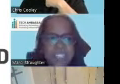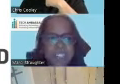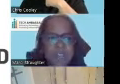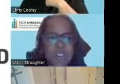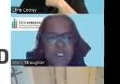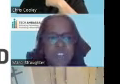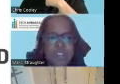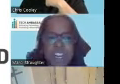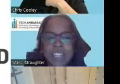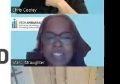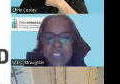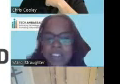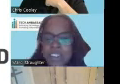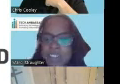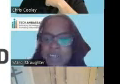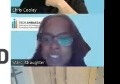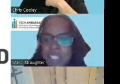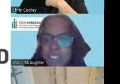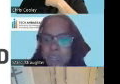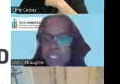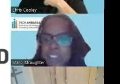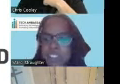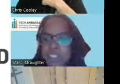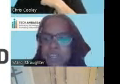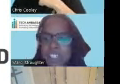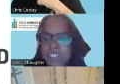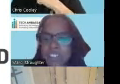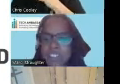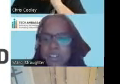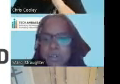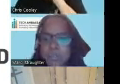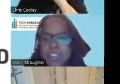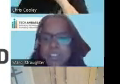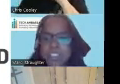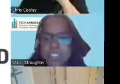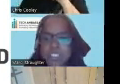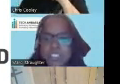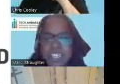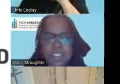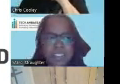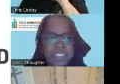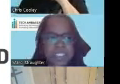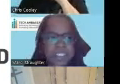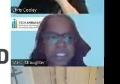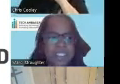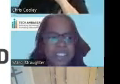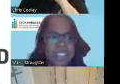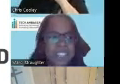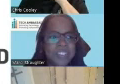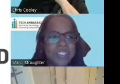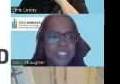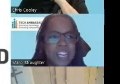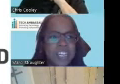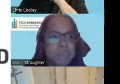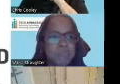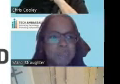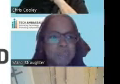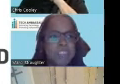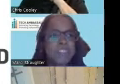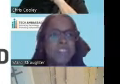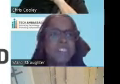Like for like if you have Facebook or something, be which careful you like be which kind